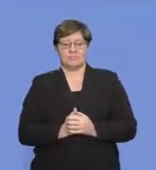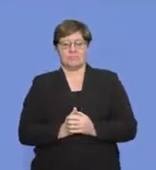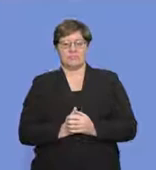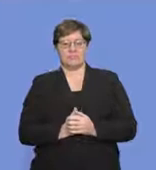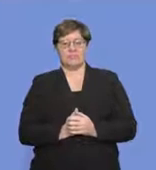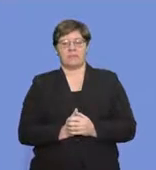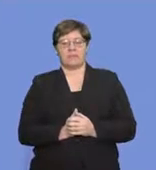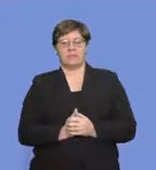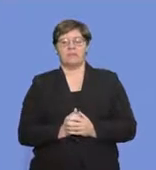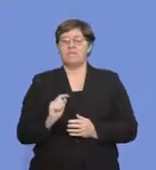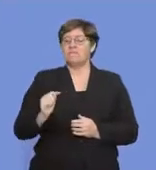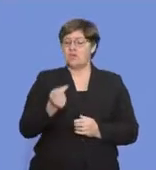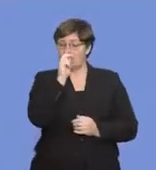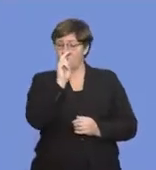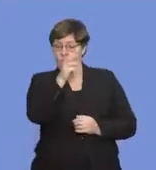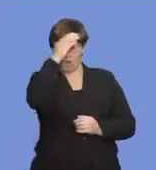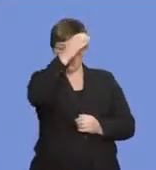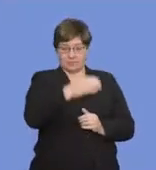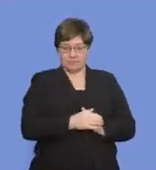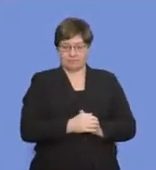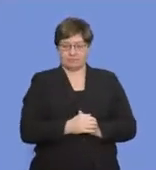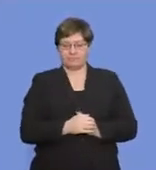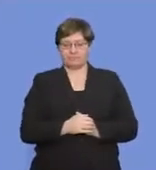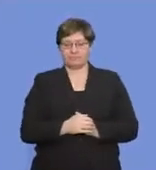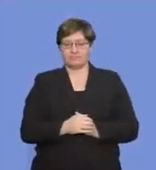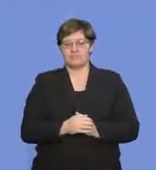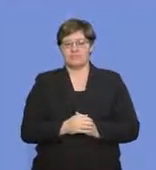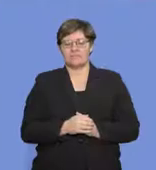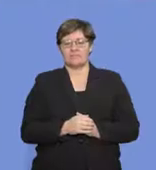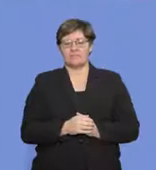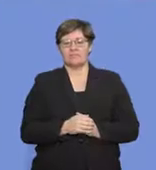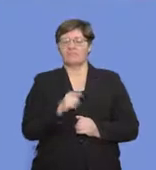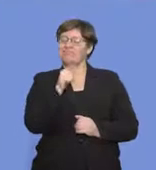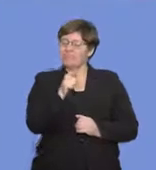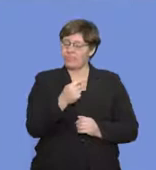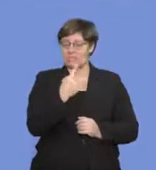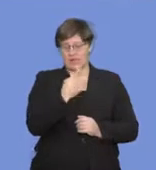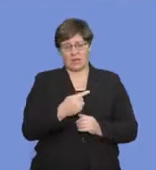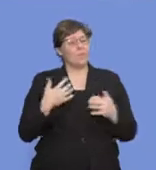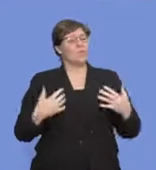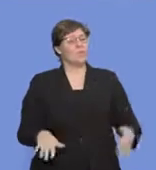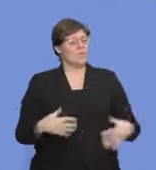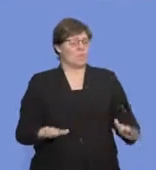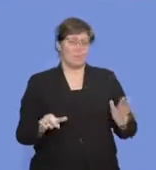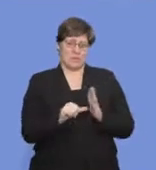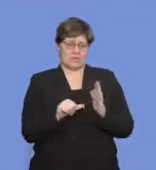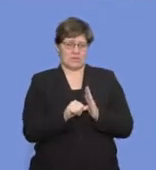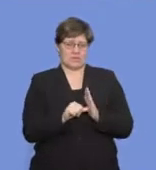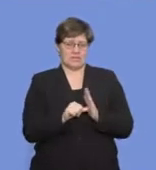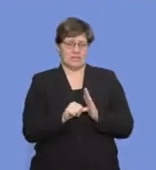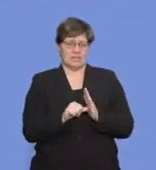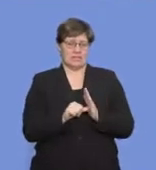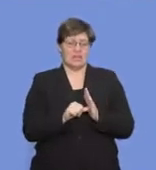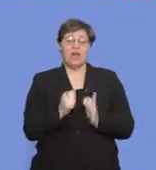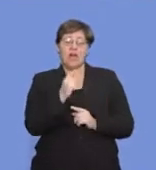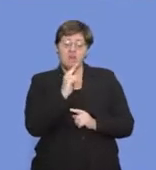All right, so let's first have a look at the concepts. And here I would just like to stress that it's very important, and especially when we are